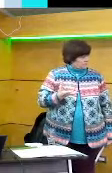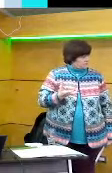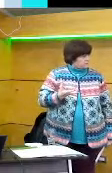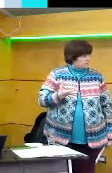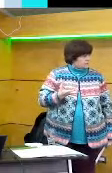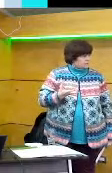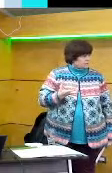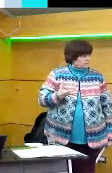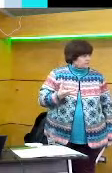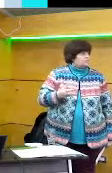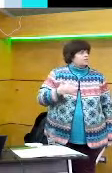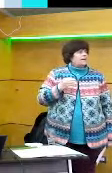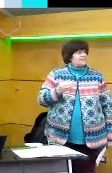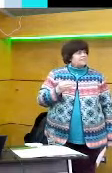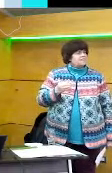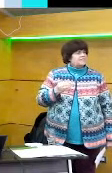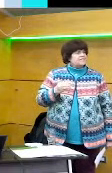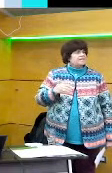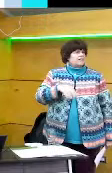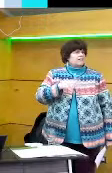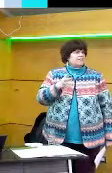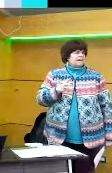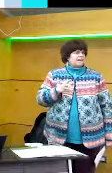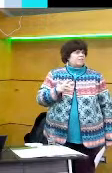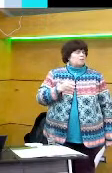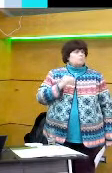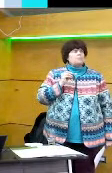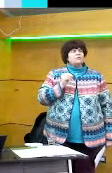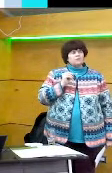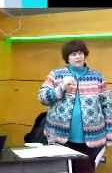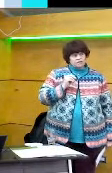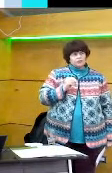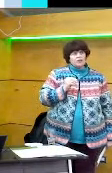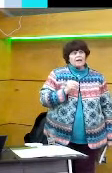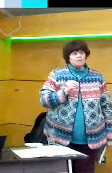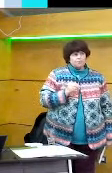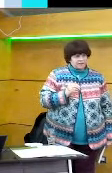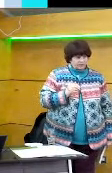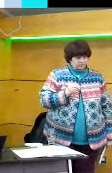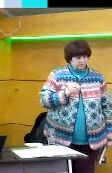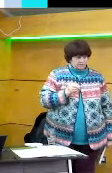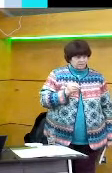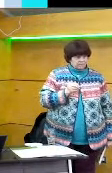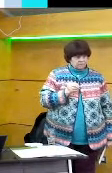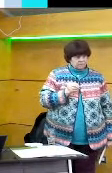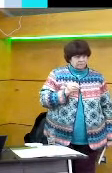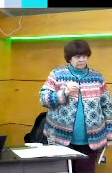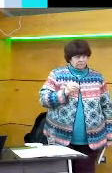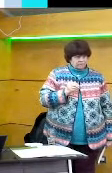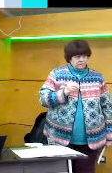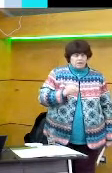what it means? Is there anything that maybe they're not sure how to pronounce?